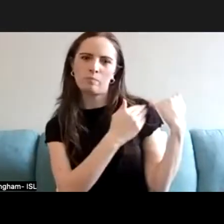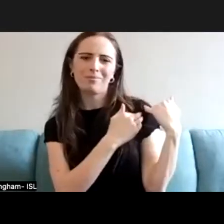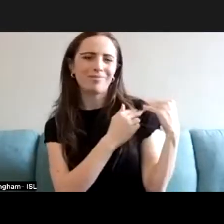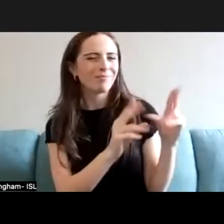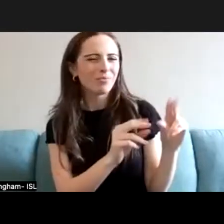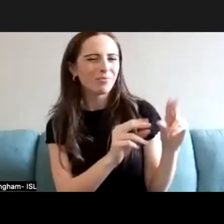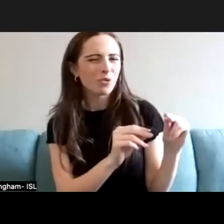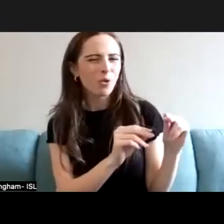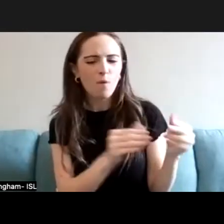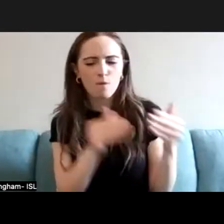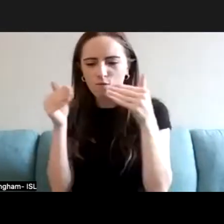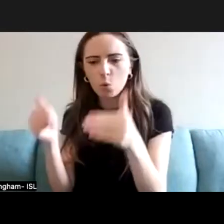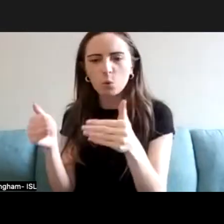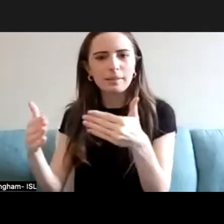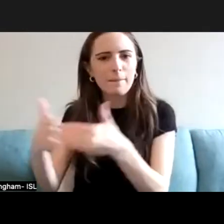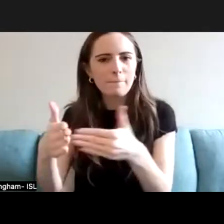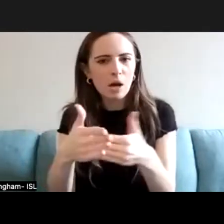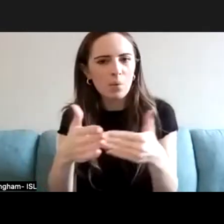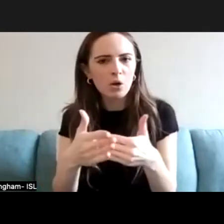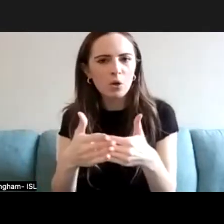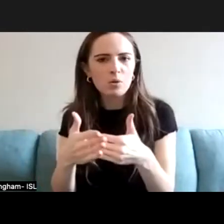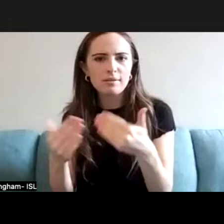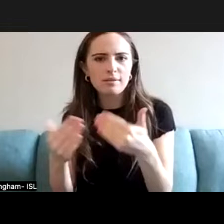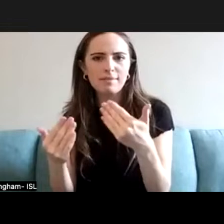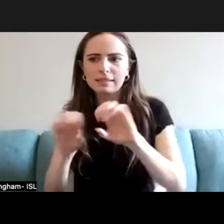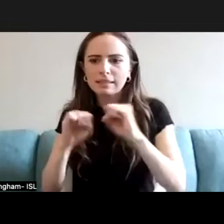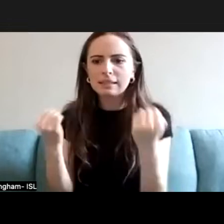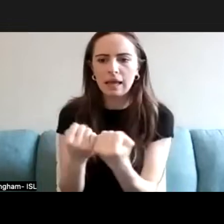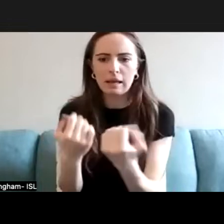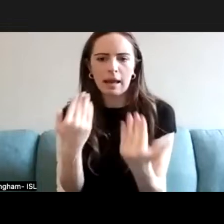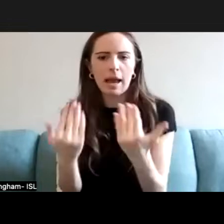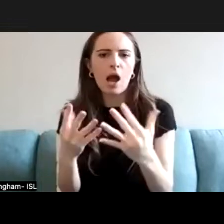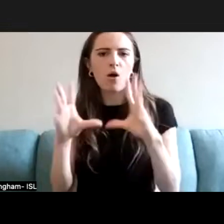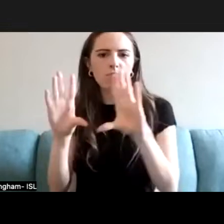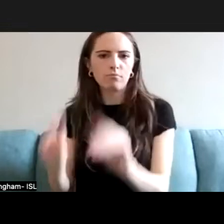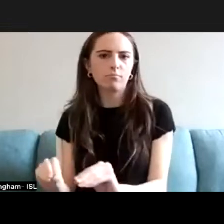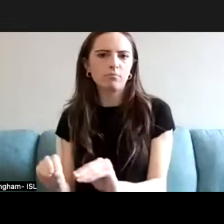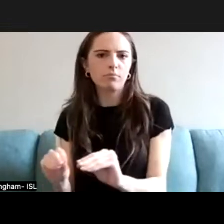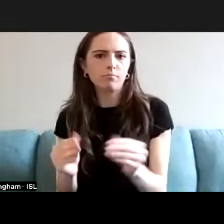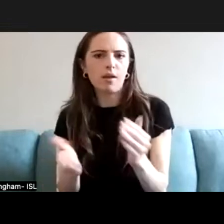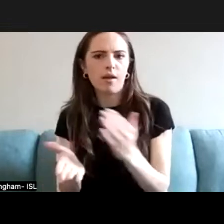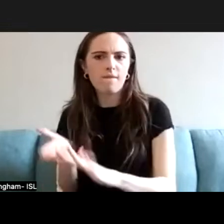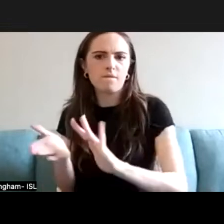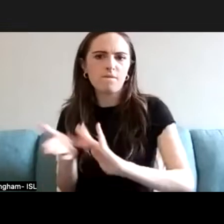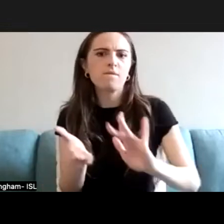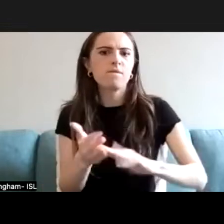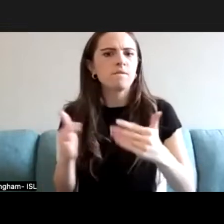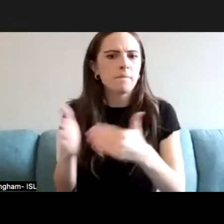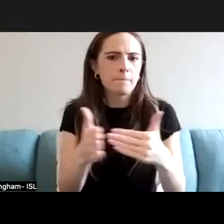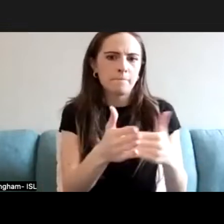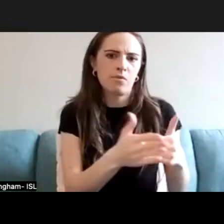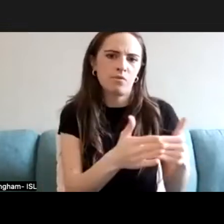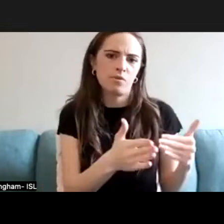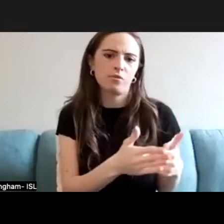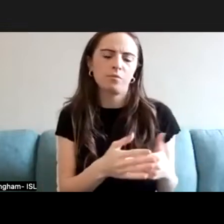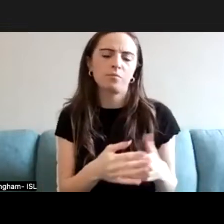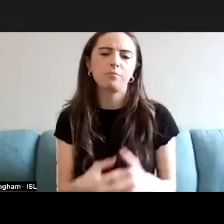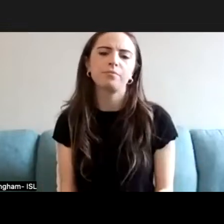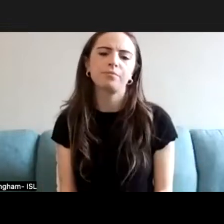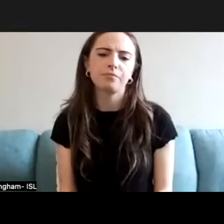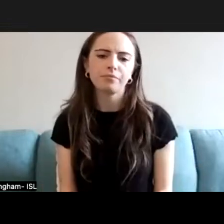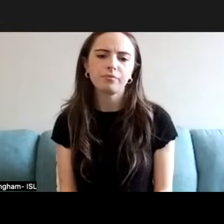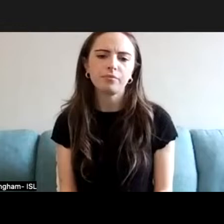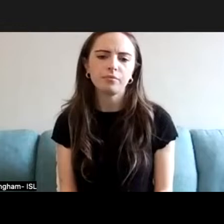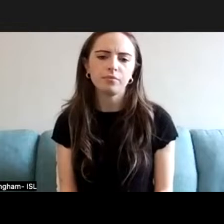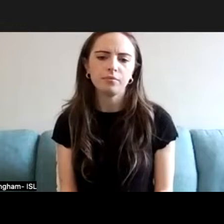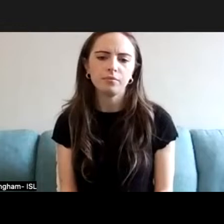structure, and our wider society. So this is a key underpinning for our inclusive and accessible toolkit. And we've developed this